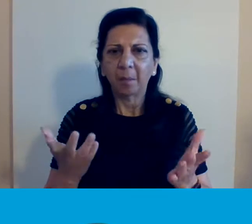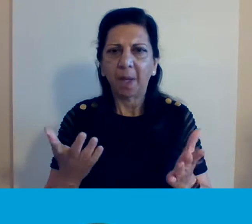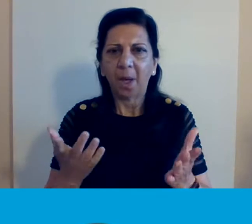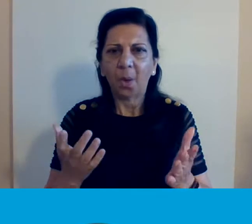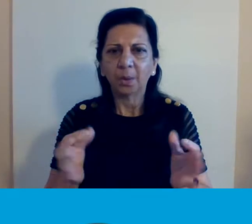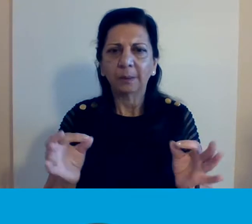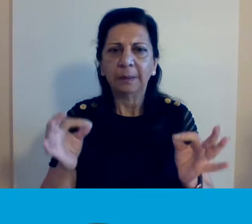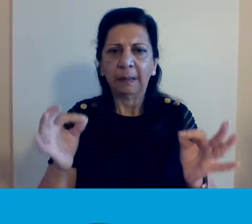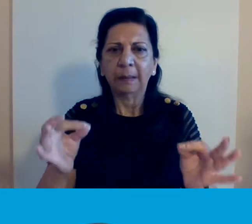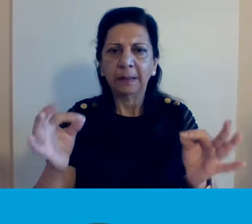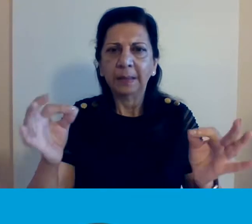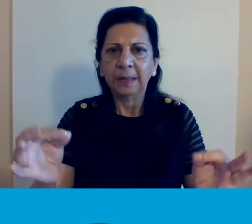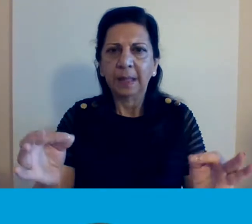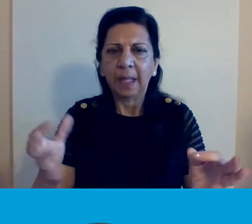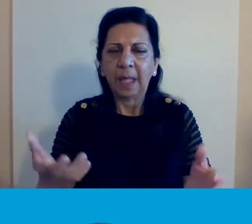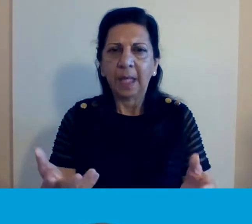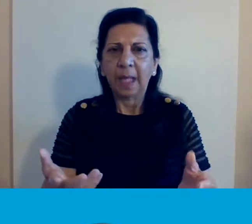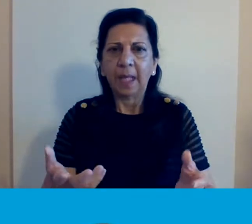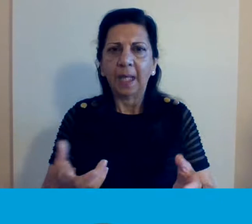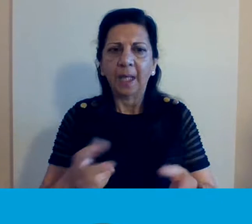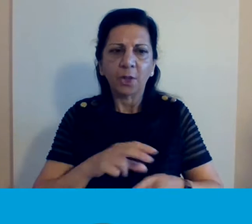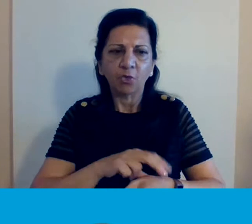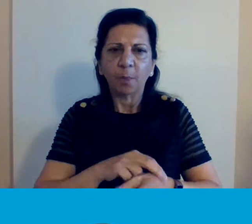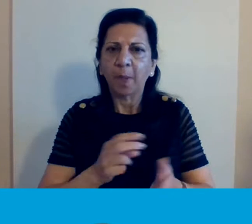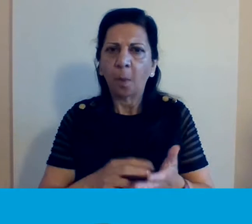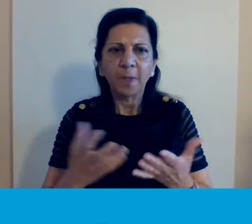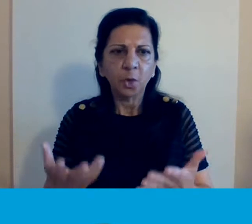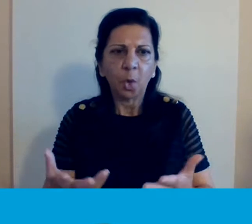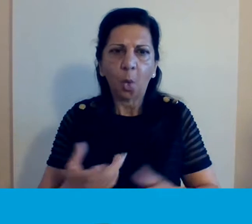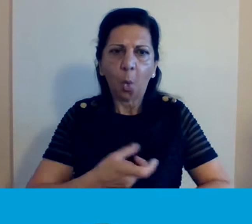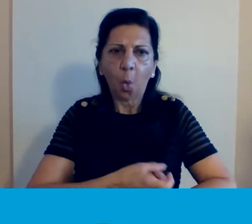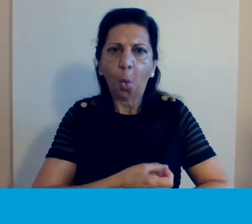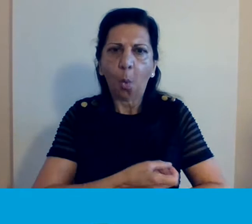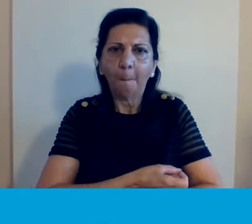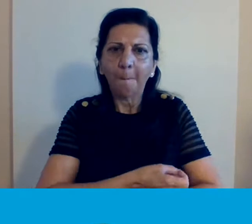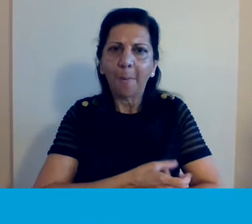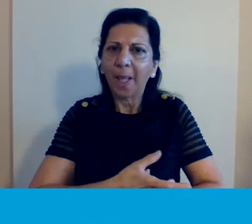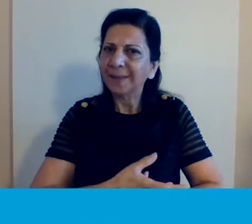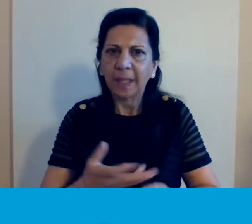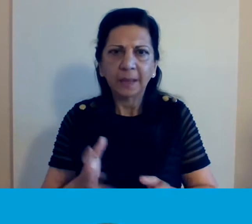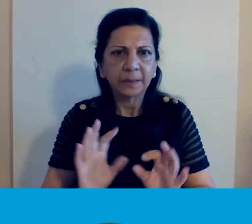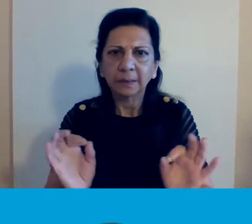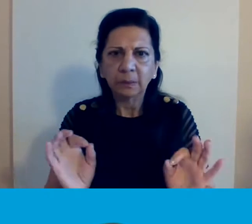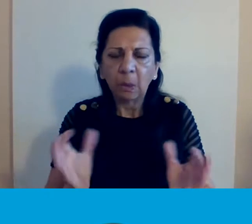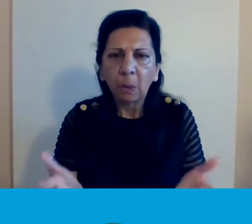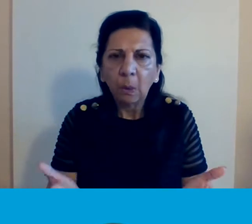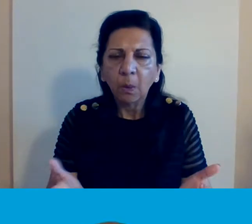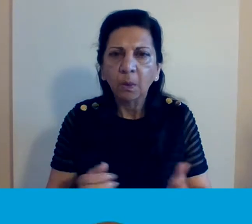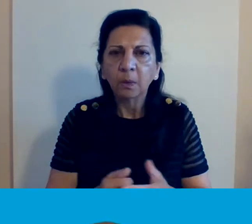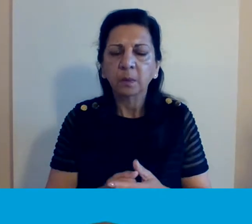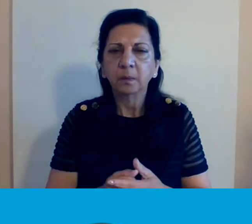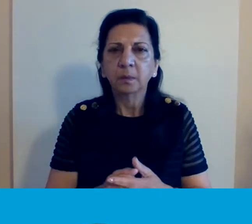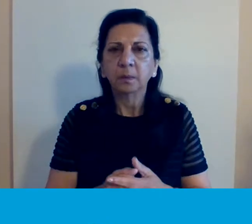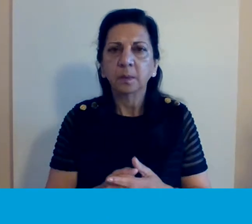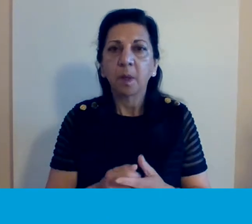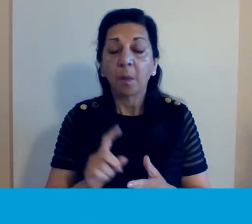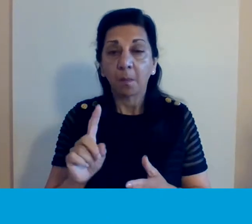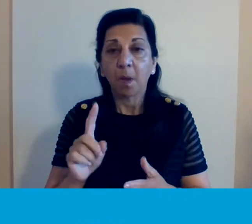with GPs, but we'll certainly pick that up, Sean, if we can pick that up, particularly in the Ripley area, and we'll come